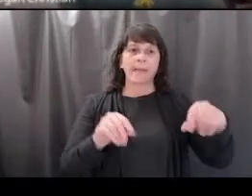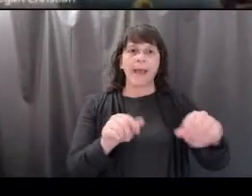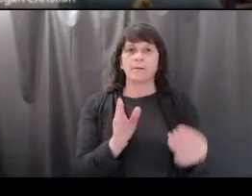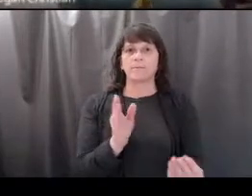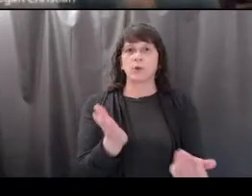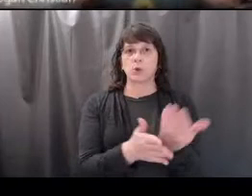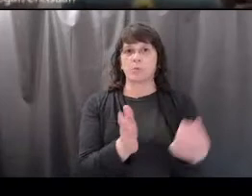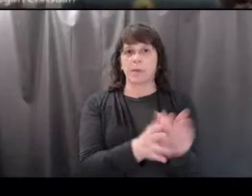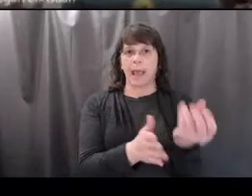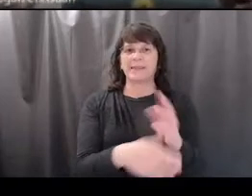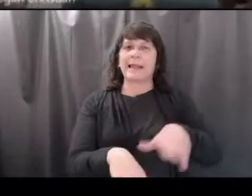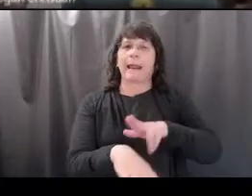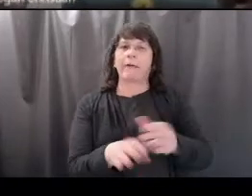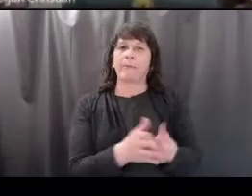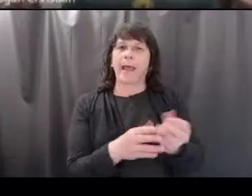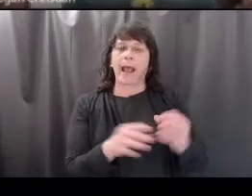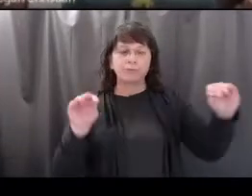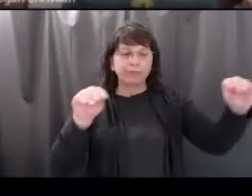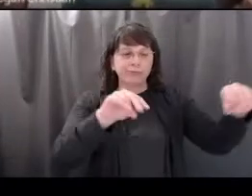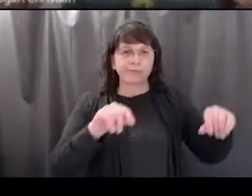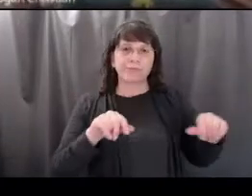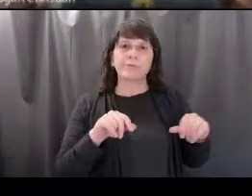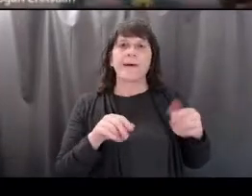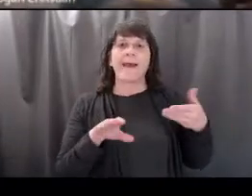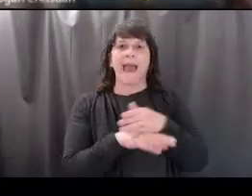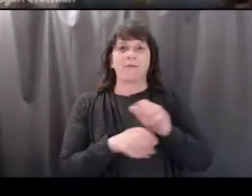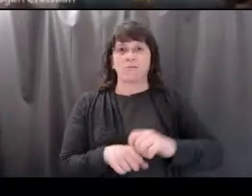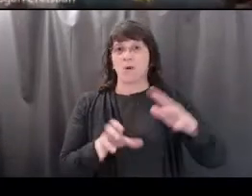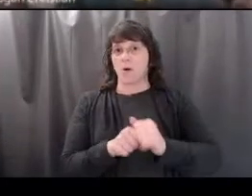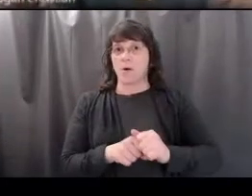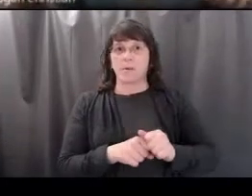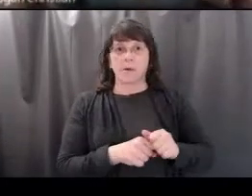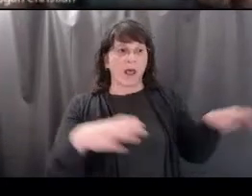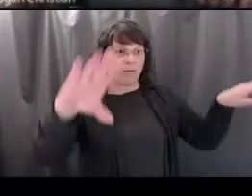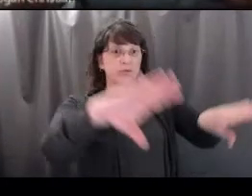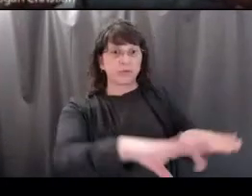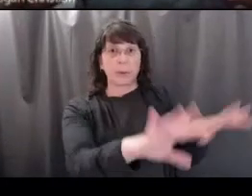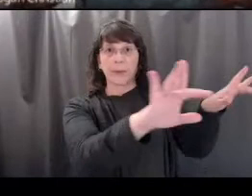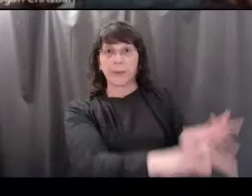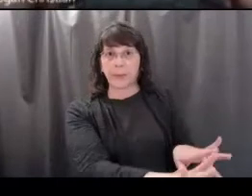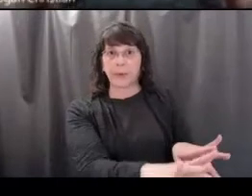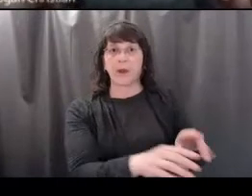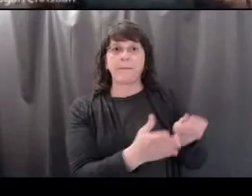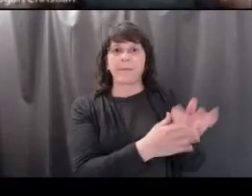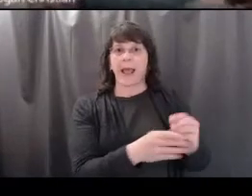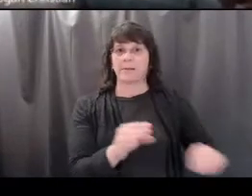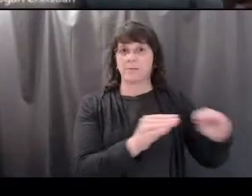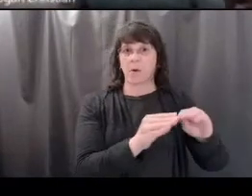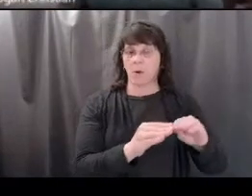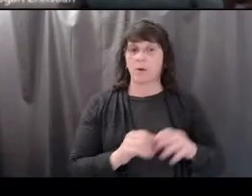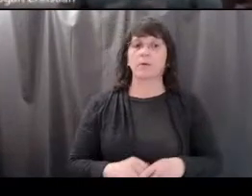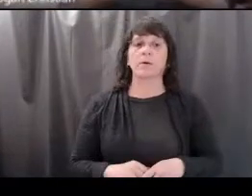vegetation of native plants along the stream banks after this dam was obliterated. And that restabilized those